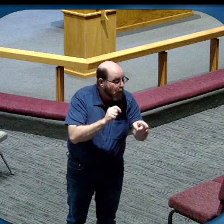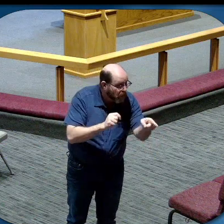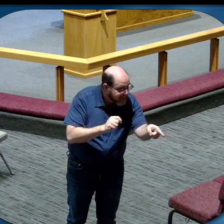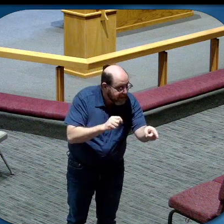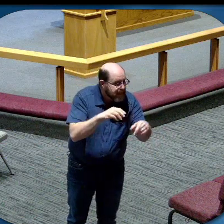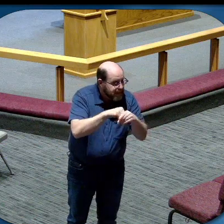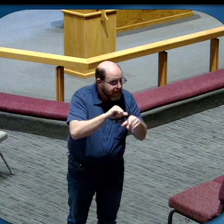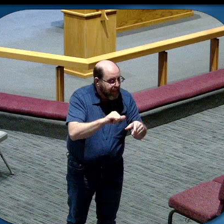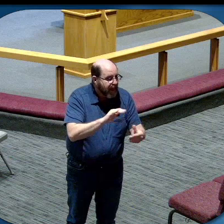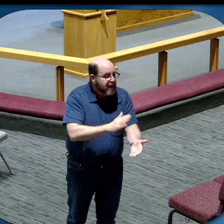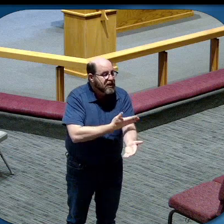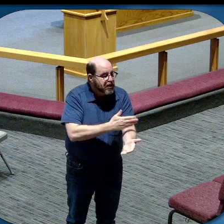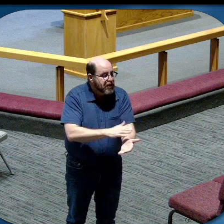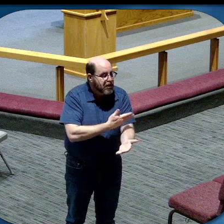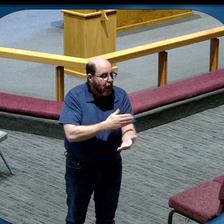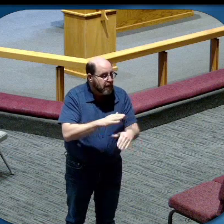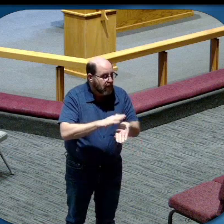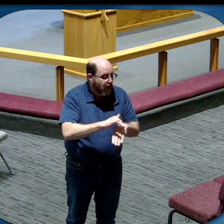in the bulletin.